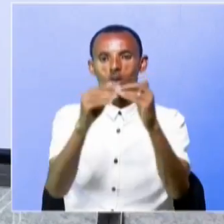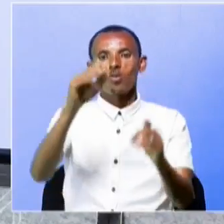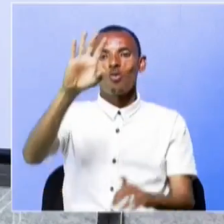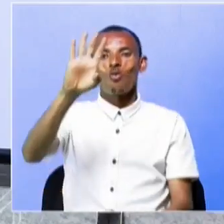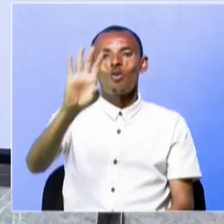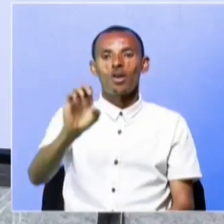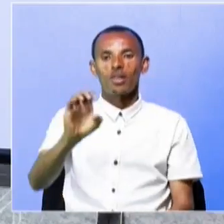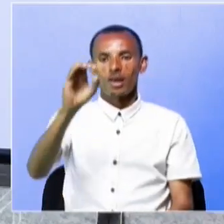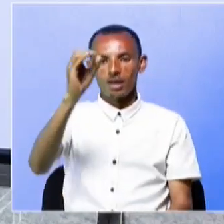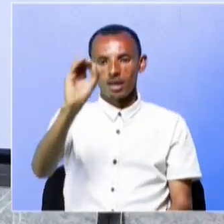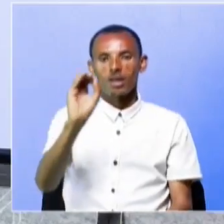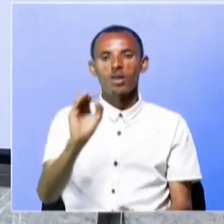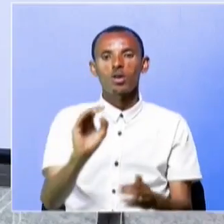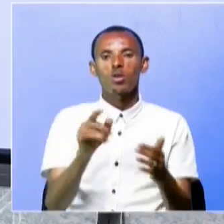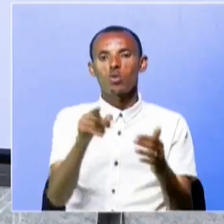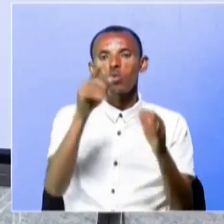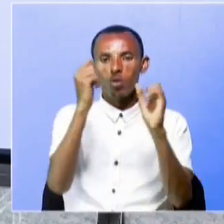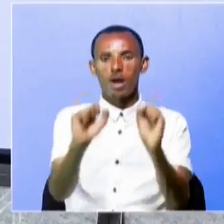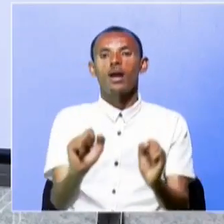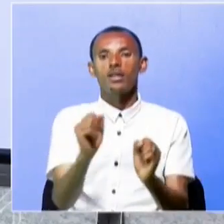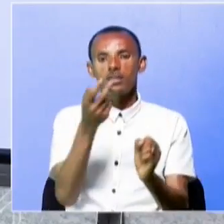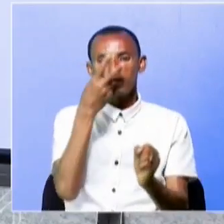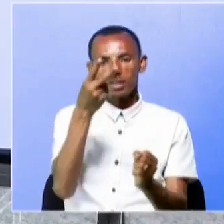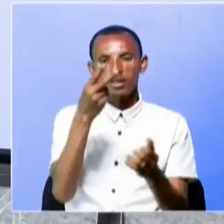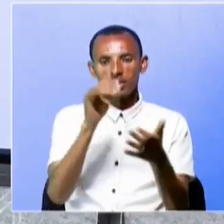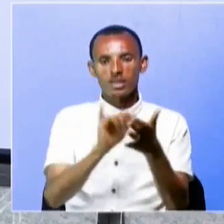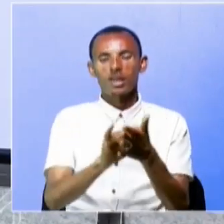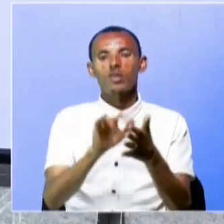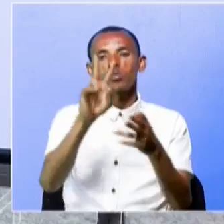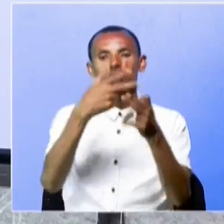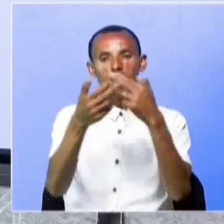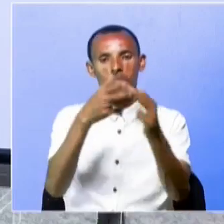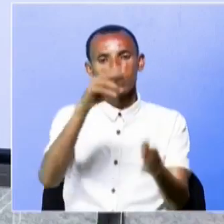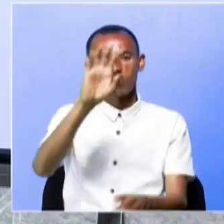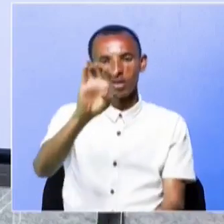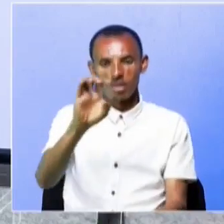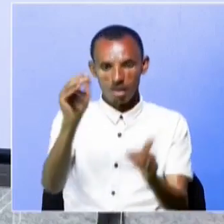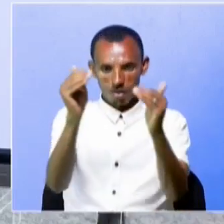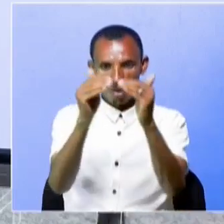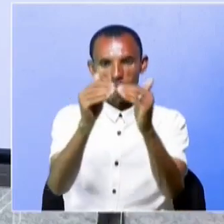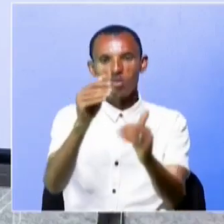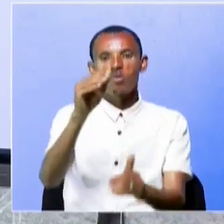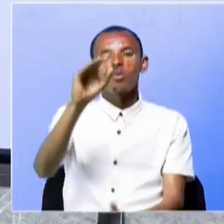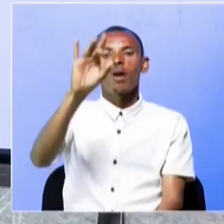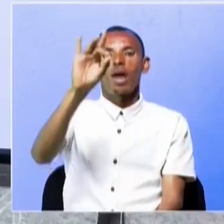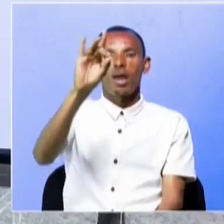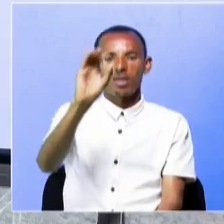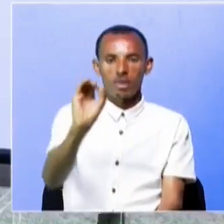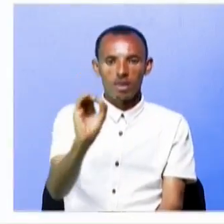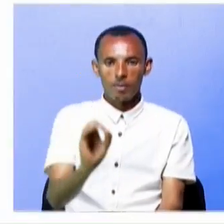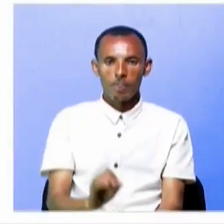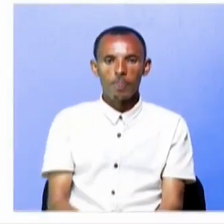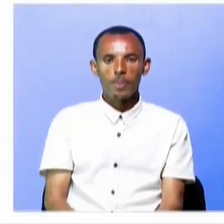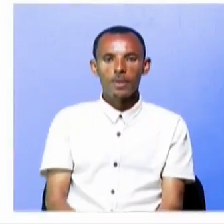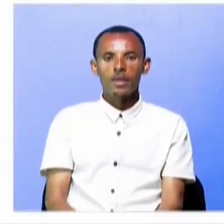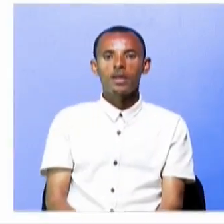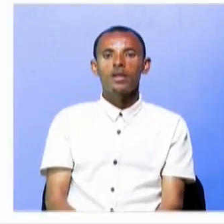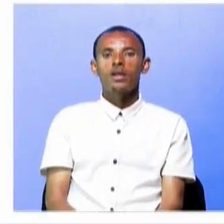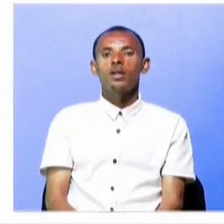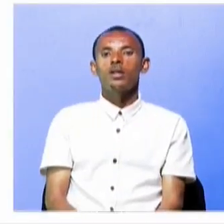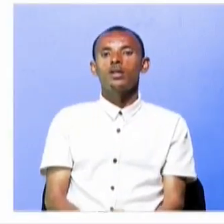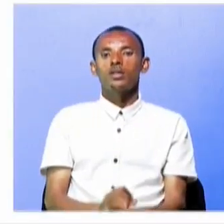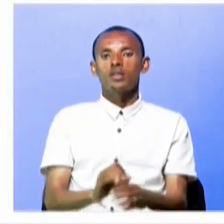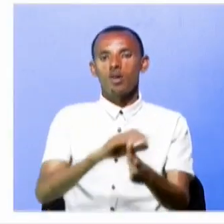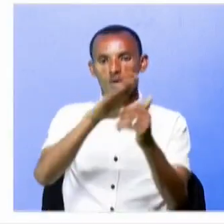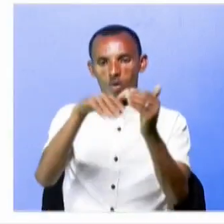degree. You can check that 2 times 40 is 80, right? So the whole this angle is